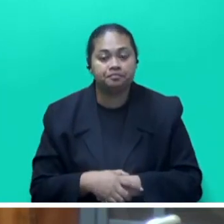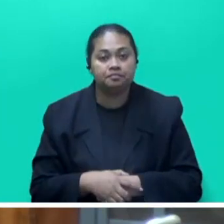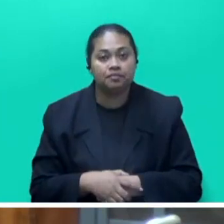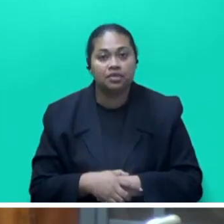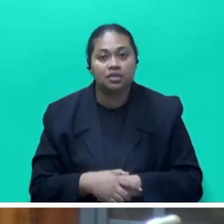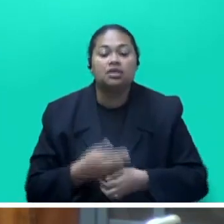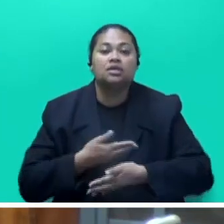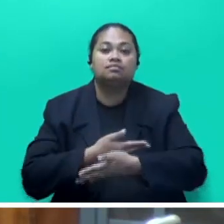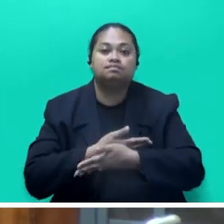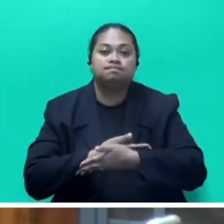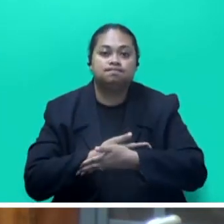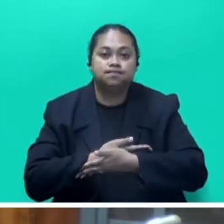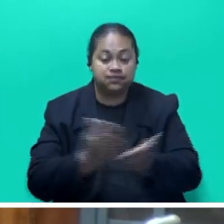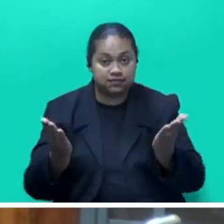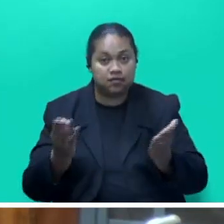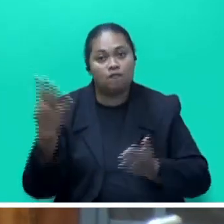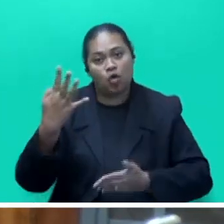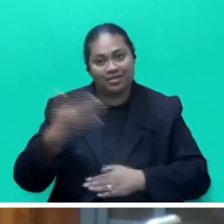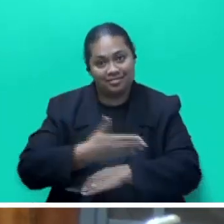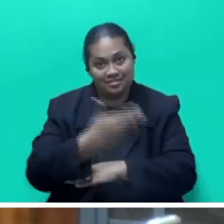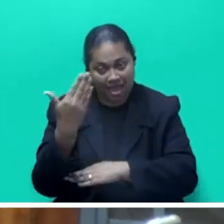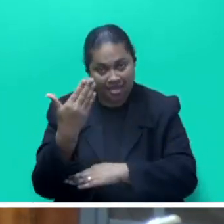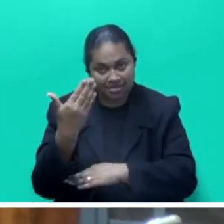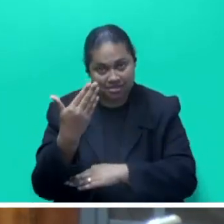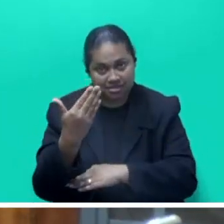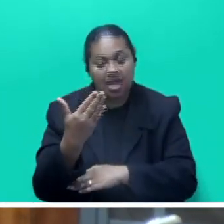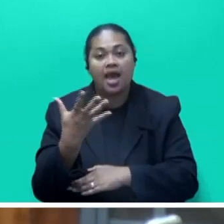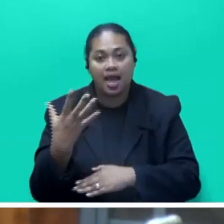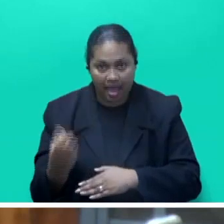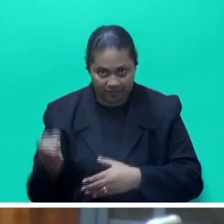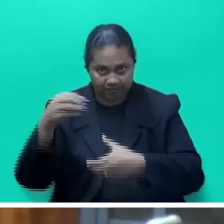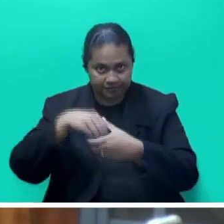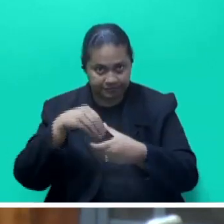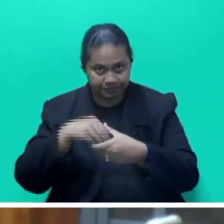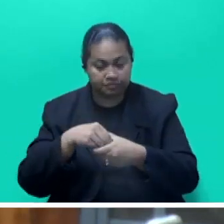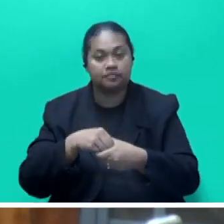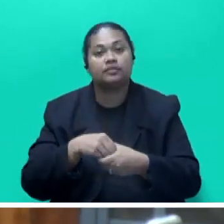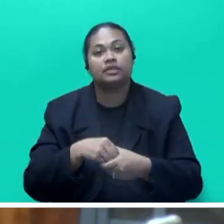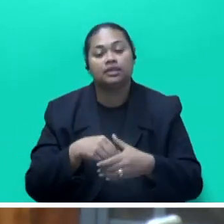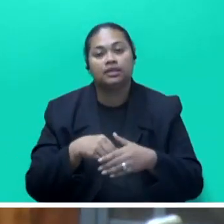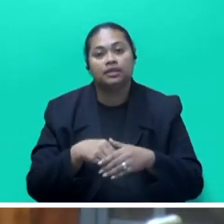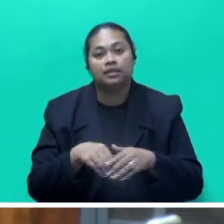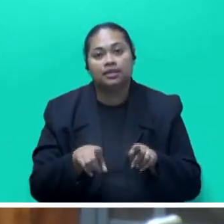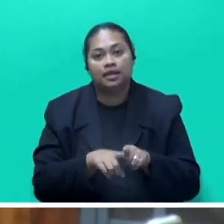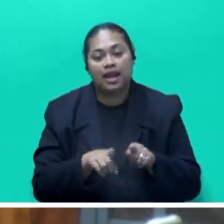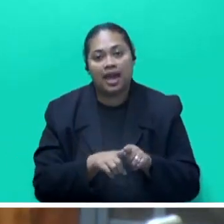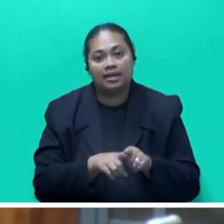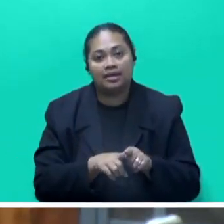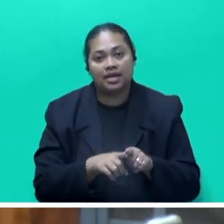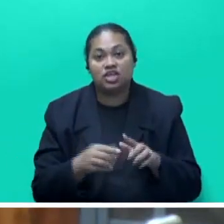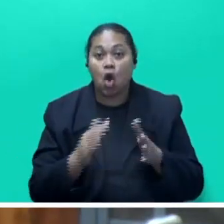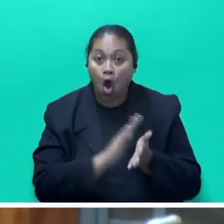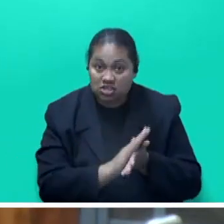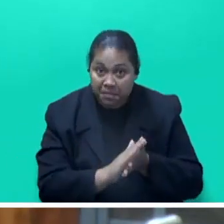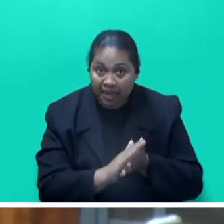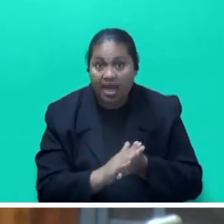14 days. 3 NFA officials were embedded with the New Zealand Emergency Service team in Napier, Hawke's Bay, and officials were